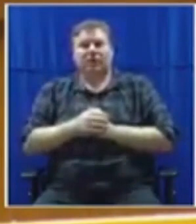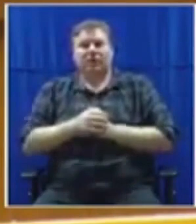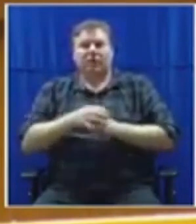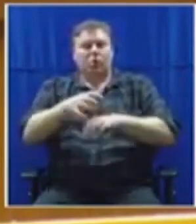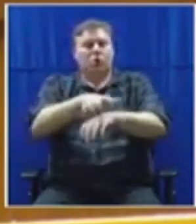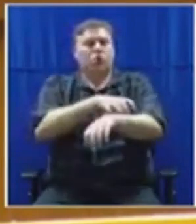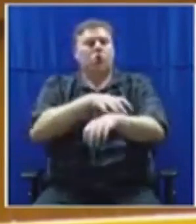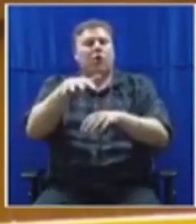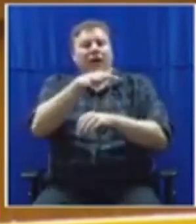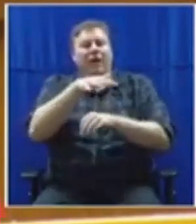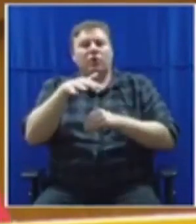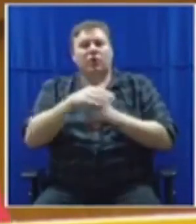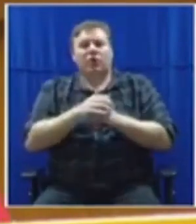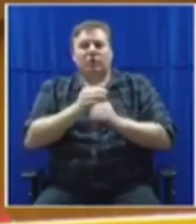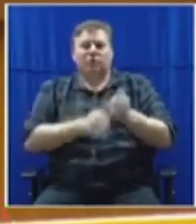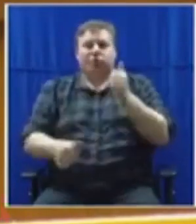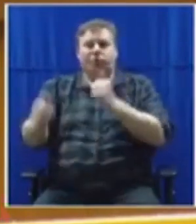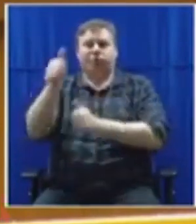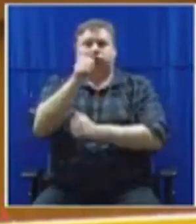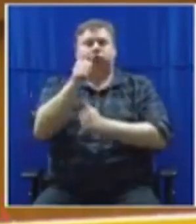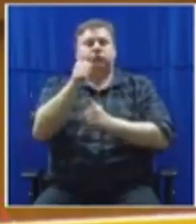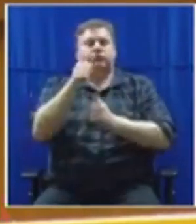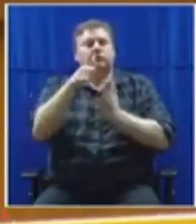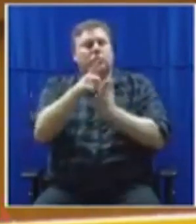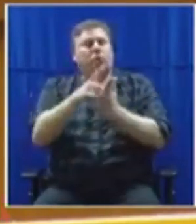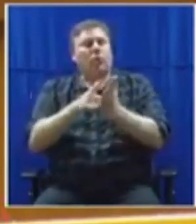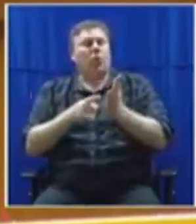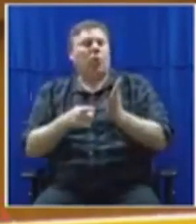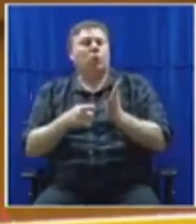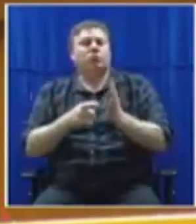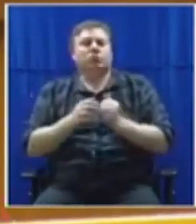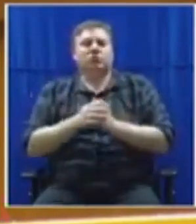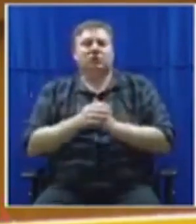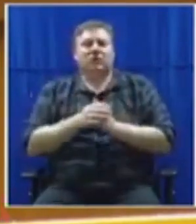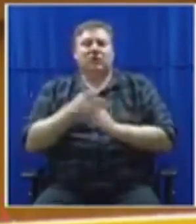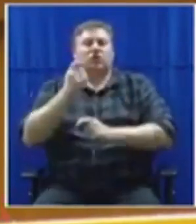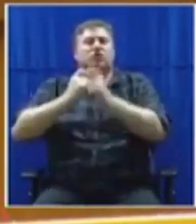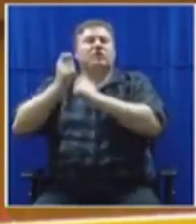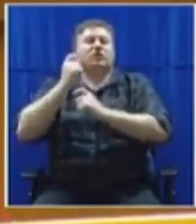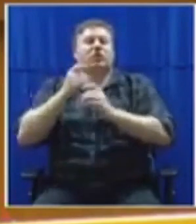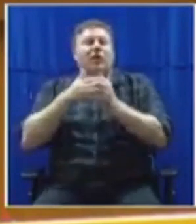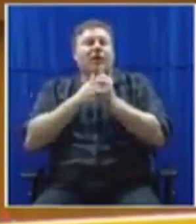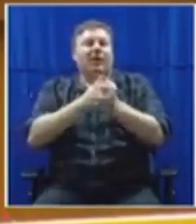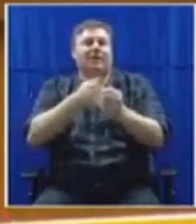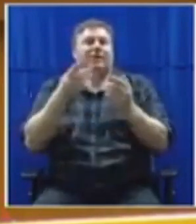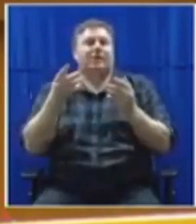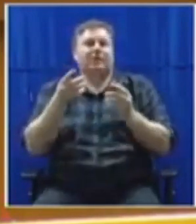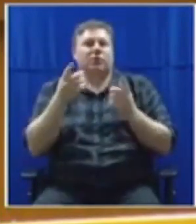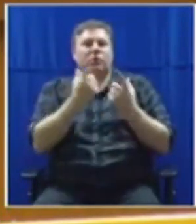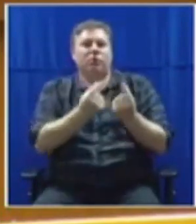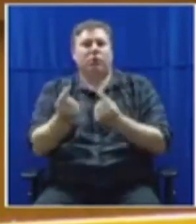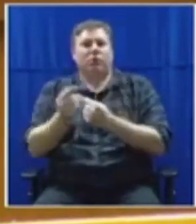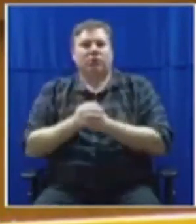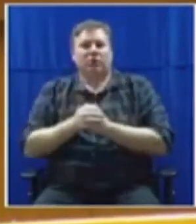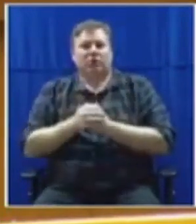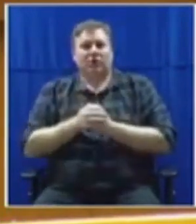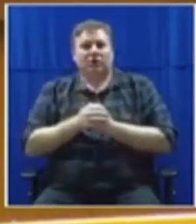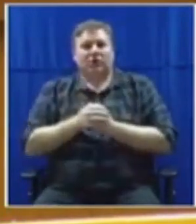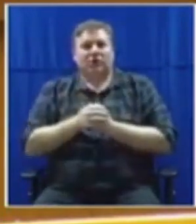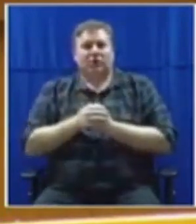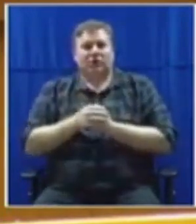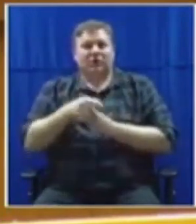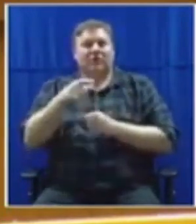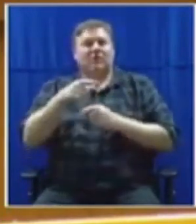the leadership of patriarchal feud lords who call themselves traditional leaders. Such cases remain